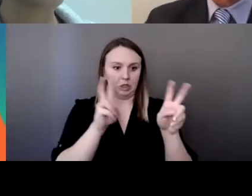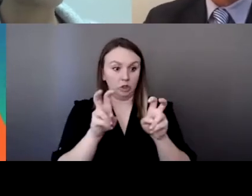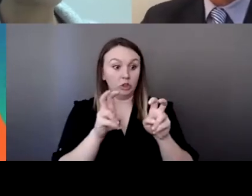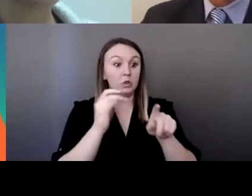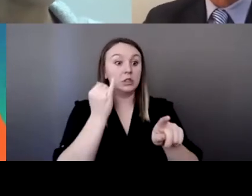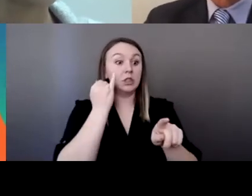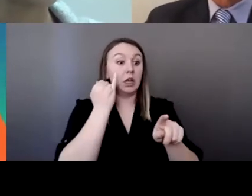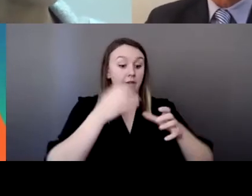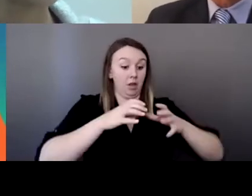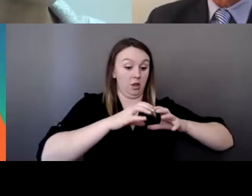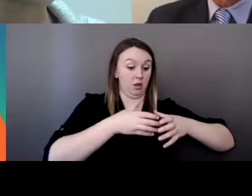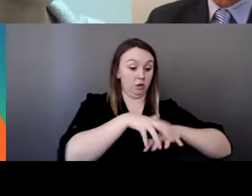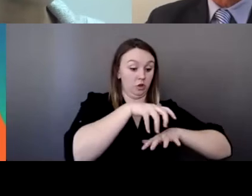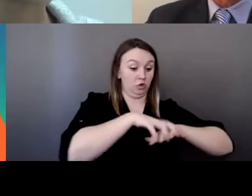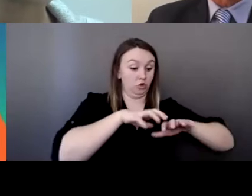tribal boundaries.